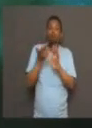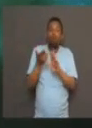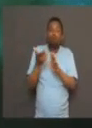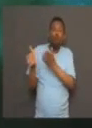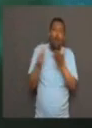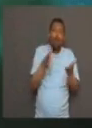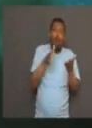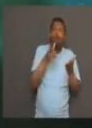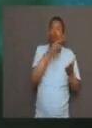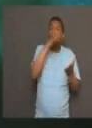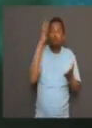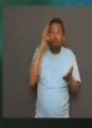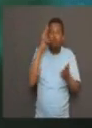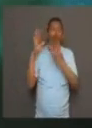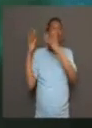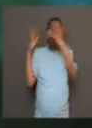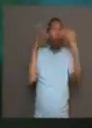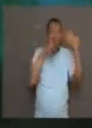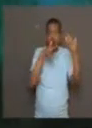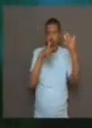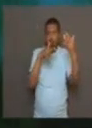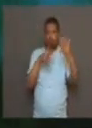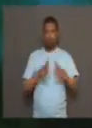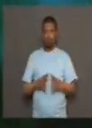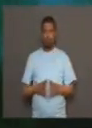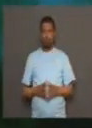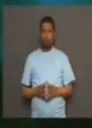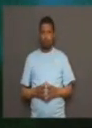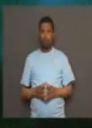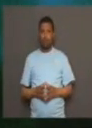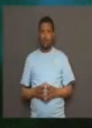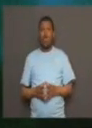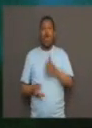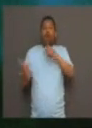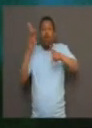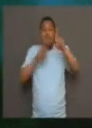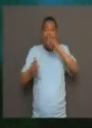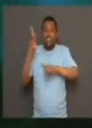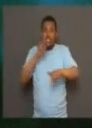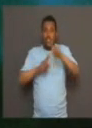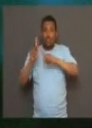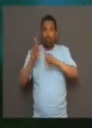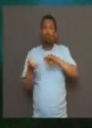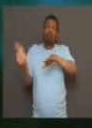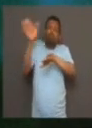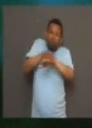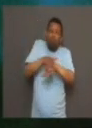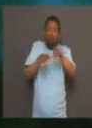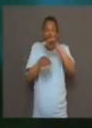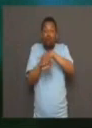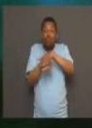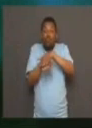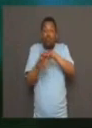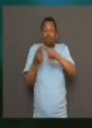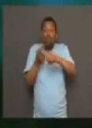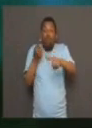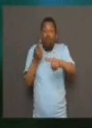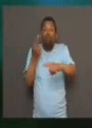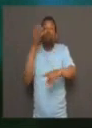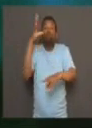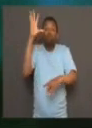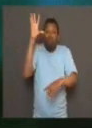by early warfare. The population doubled from